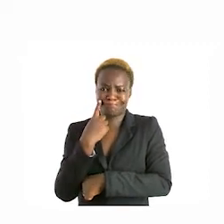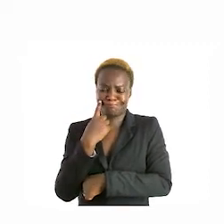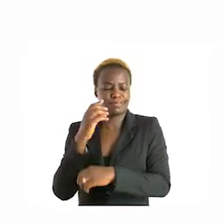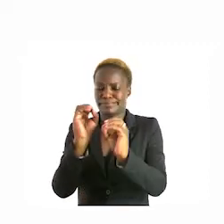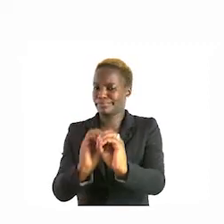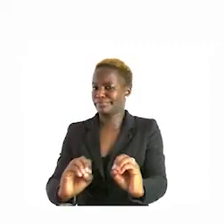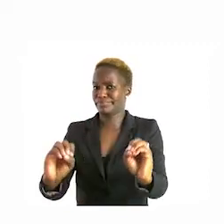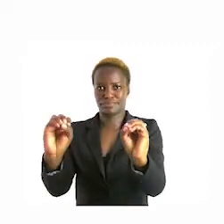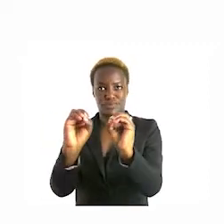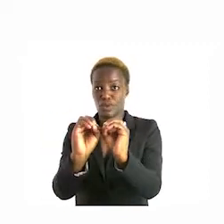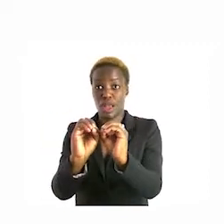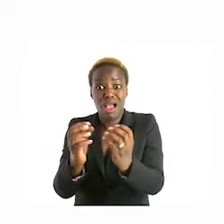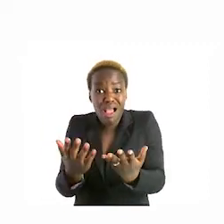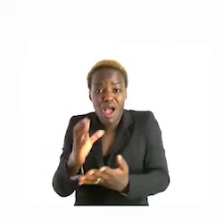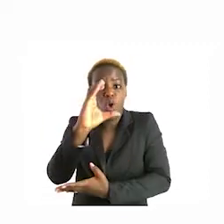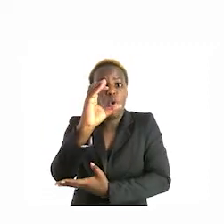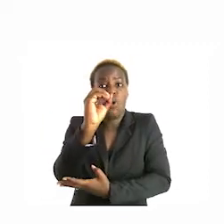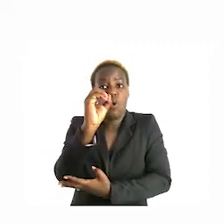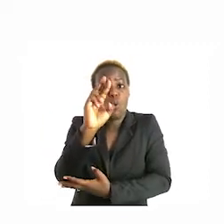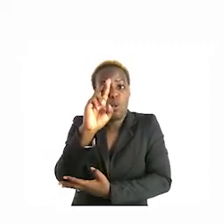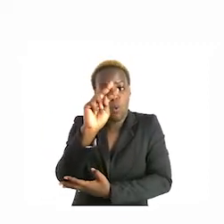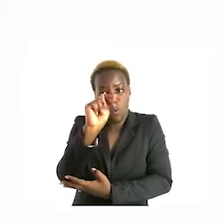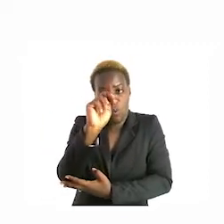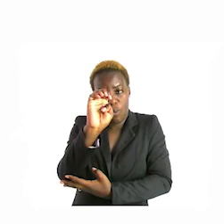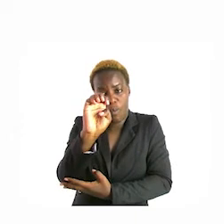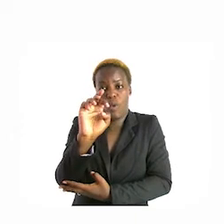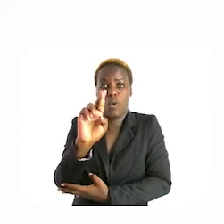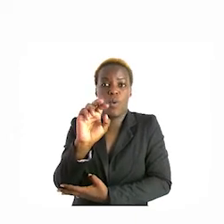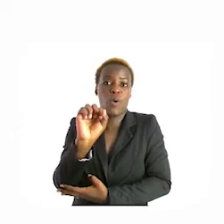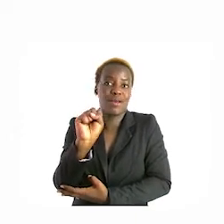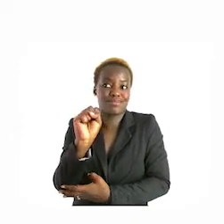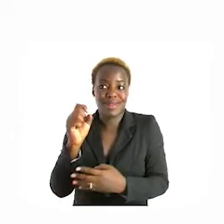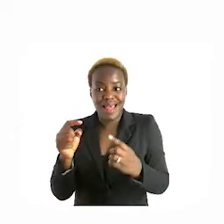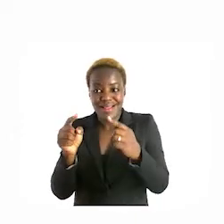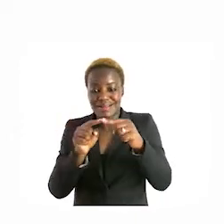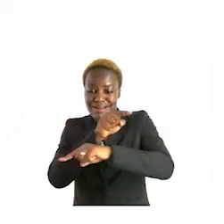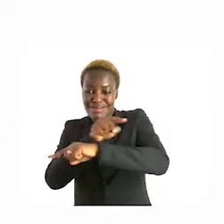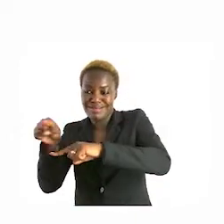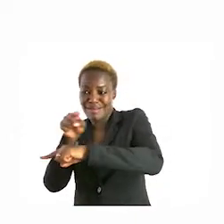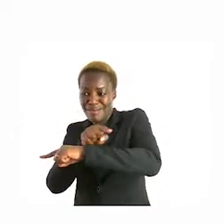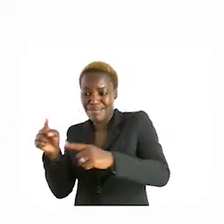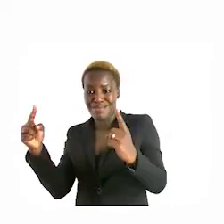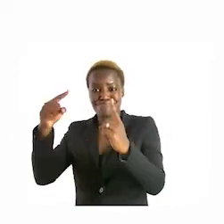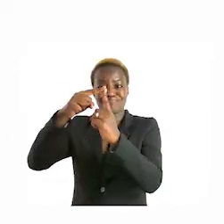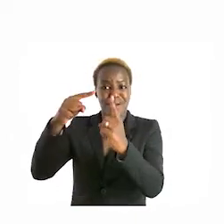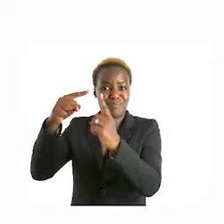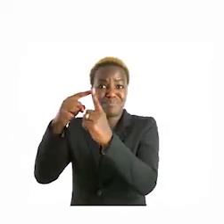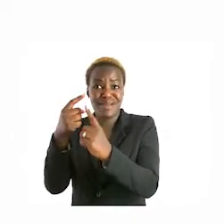corners? Do we have any lines matching? No. So which means a circle doesn't